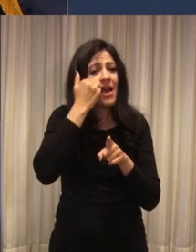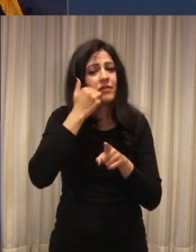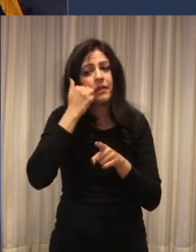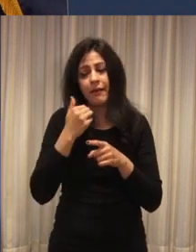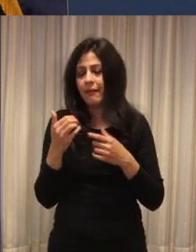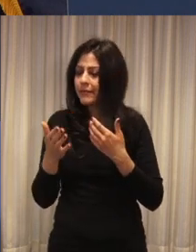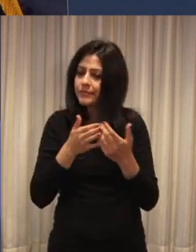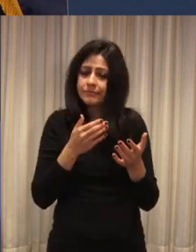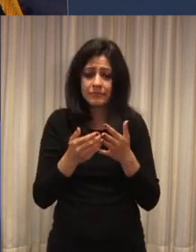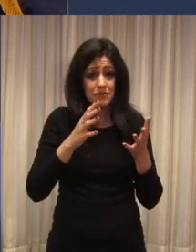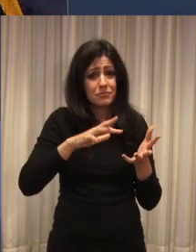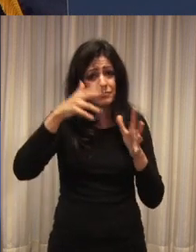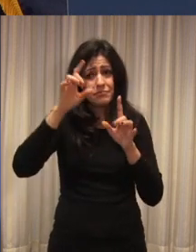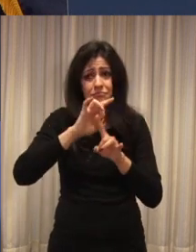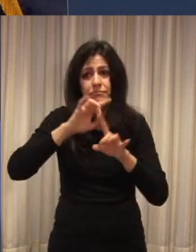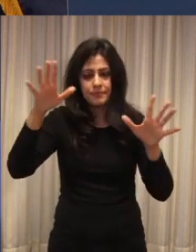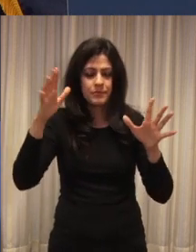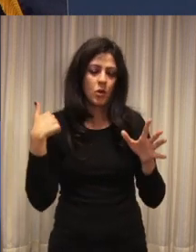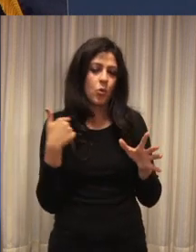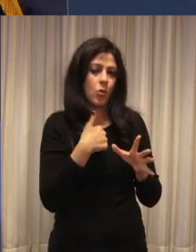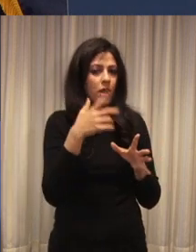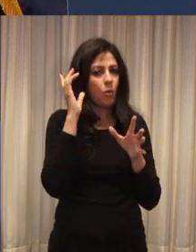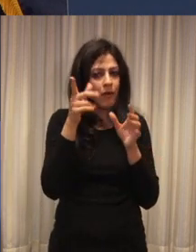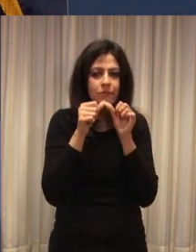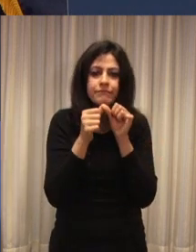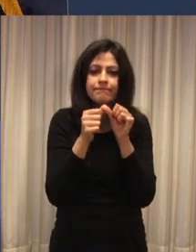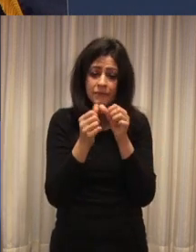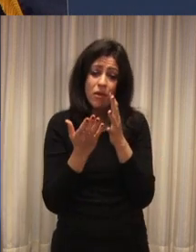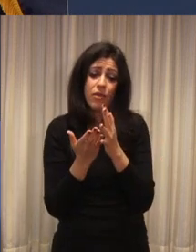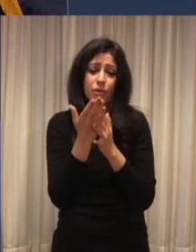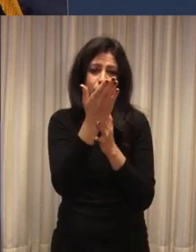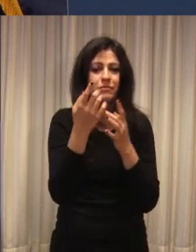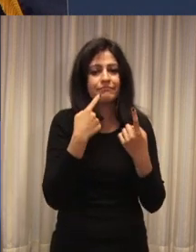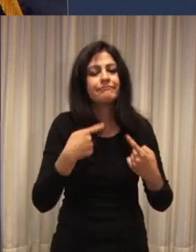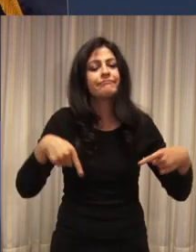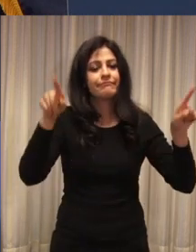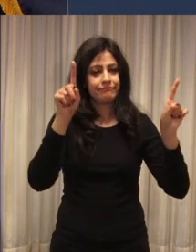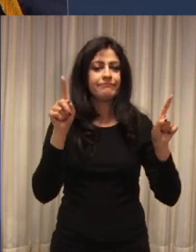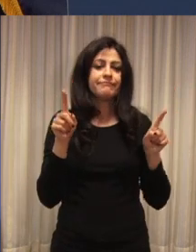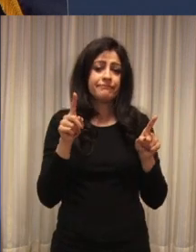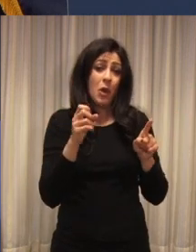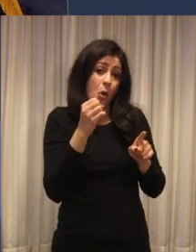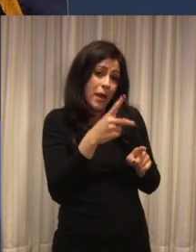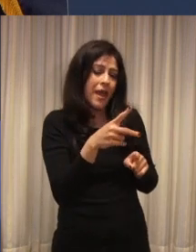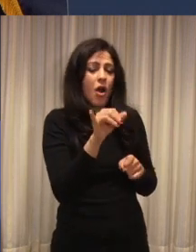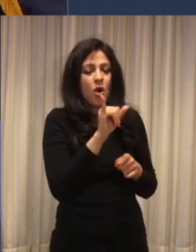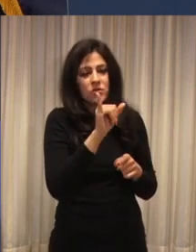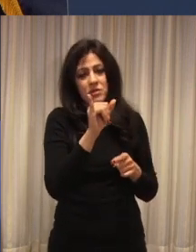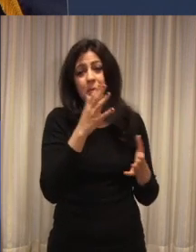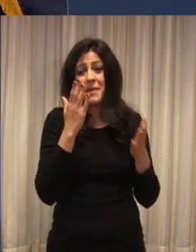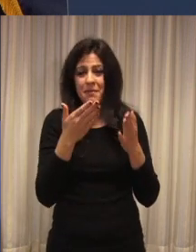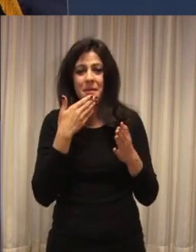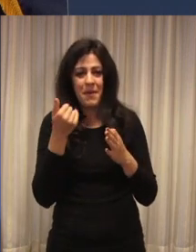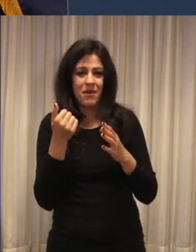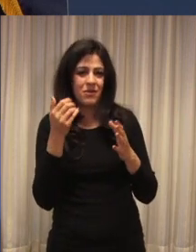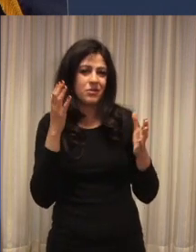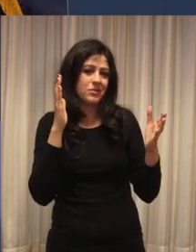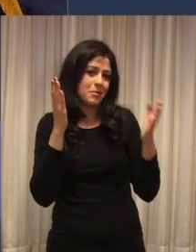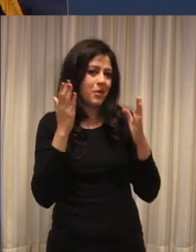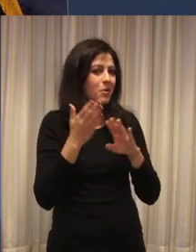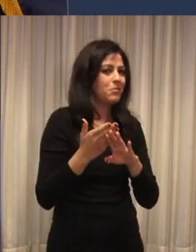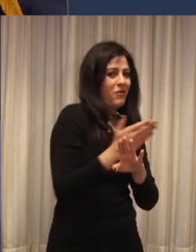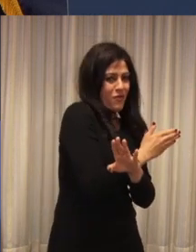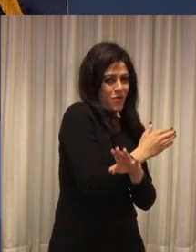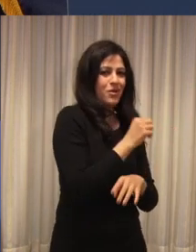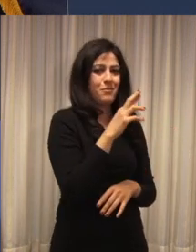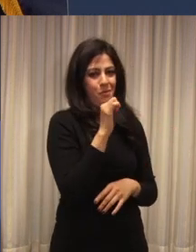despite the tragedy, we will come out of this okay. And in fact, we'll come out of it even better than we came in. So thank